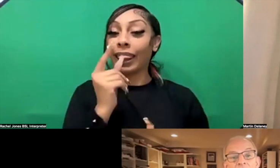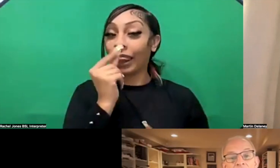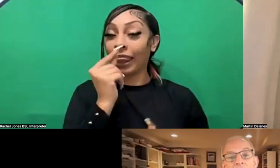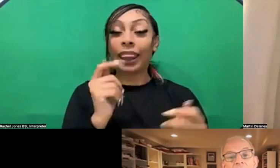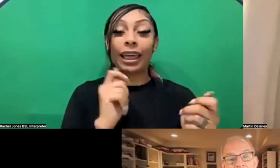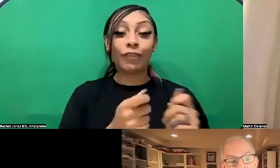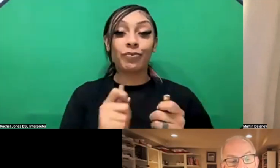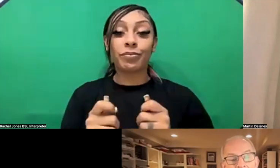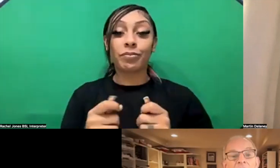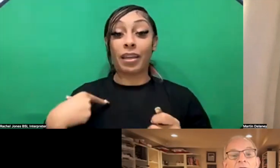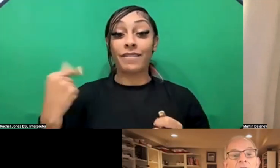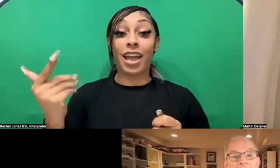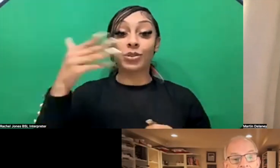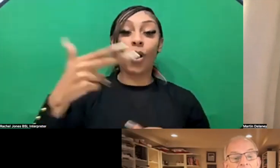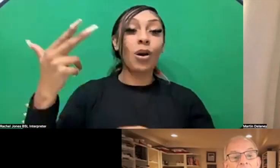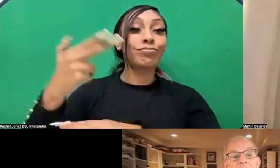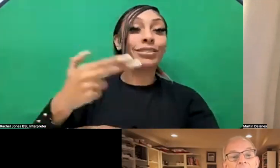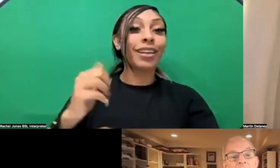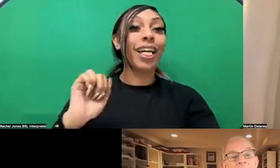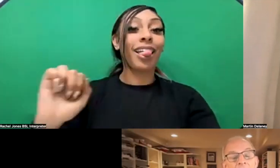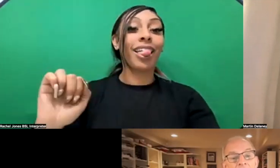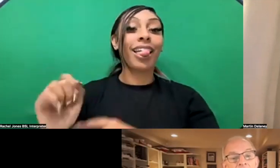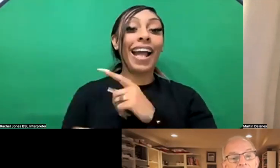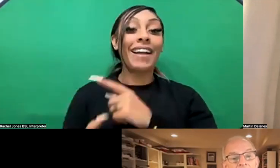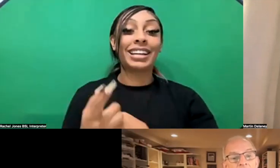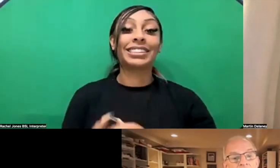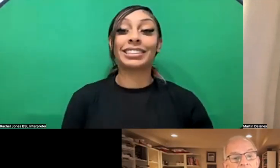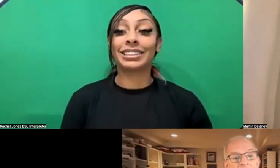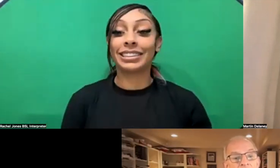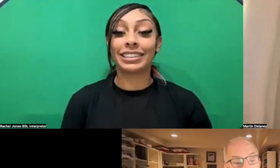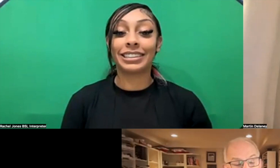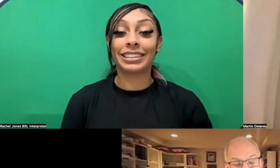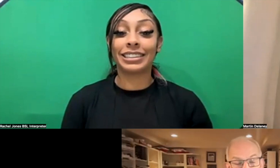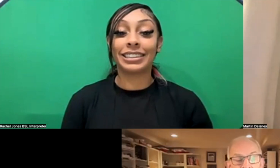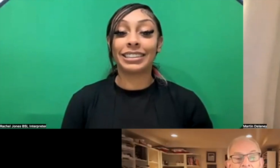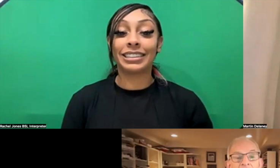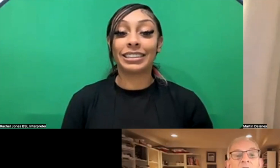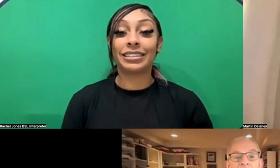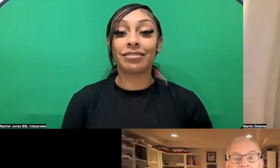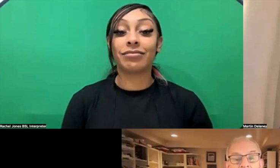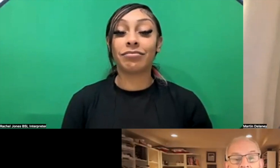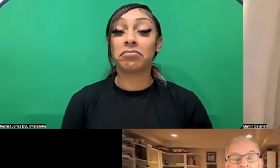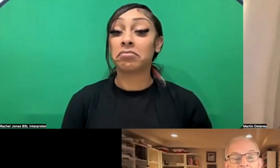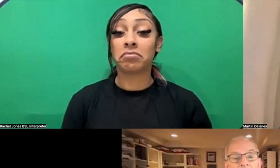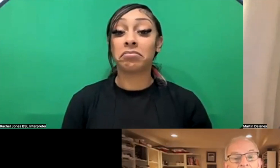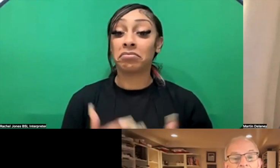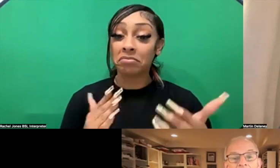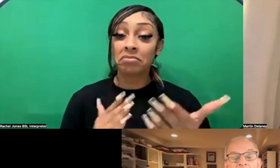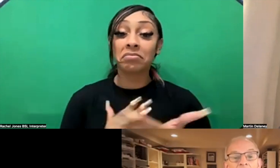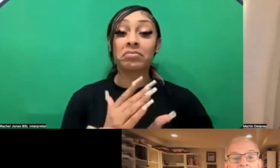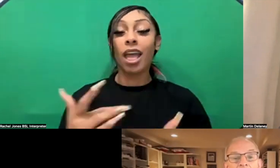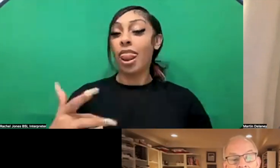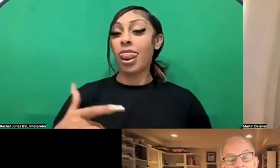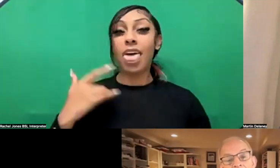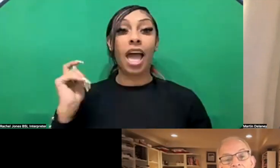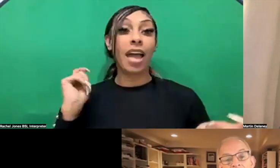Bristol for their event there, and I did. And it was a very life-changing experience for me because it allowed me to